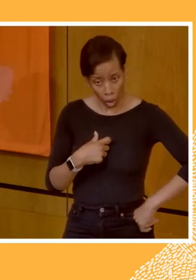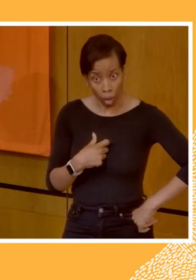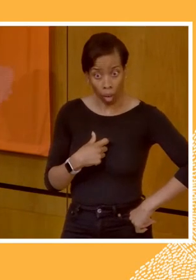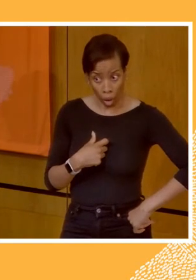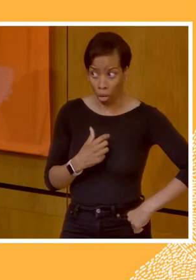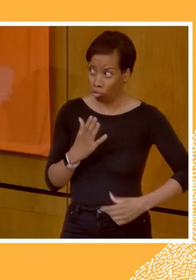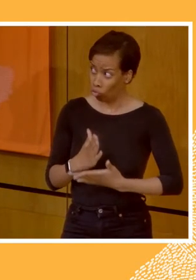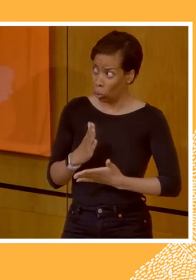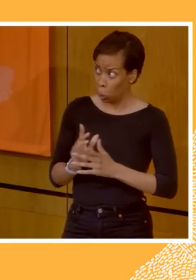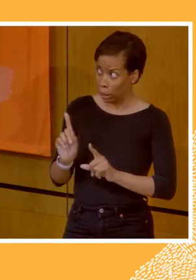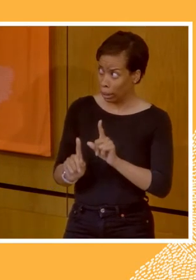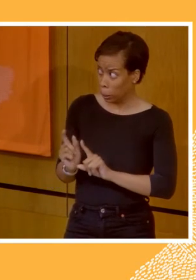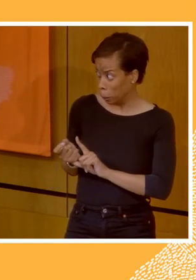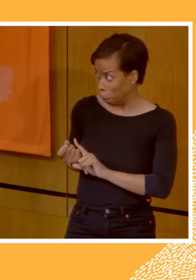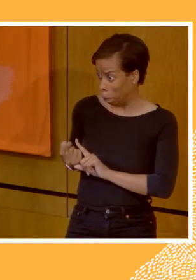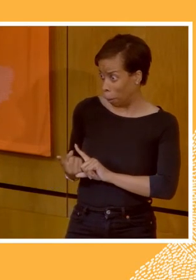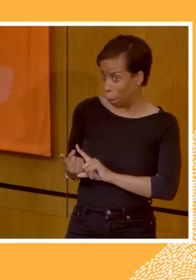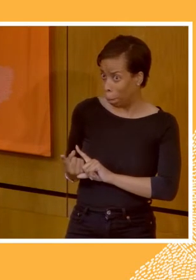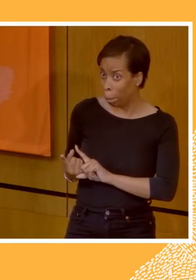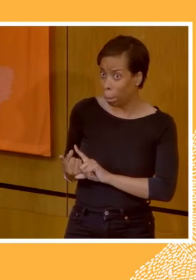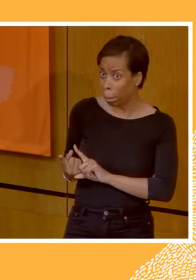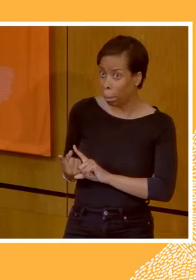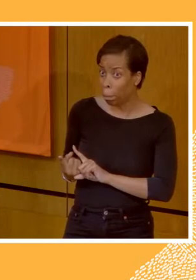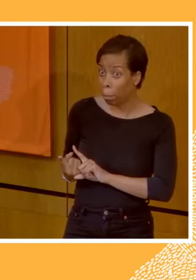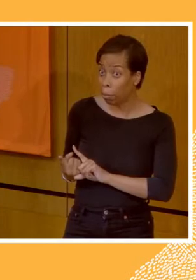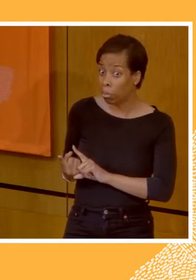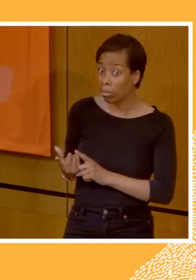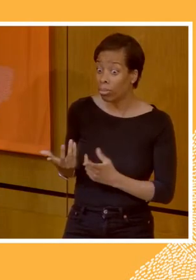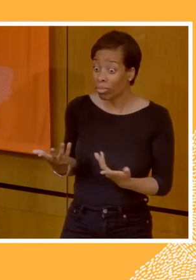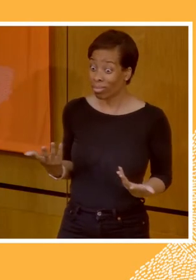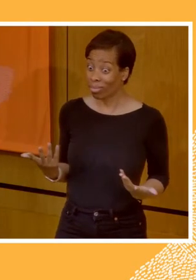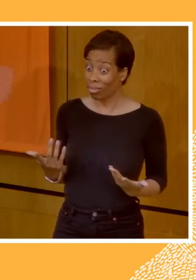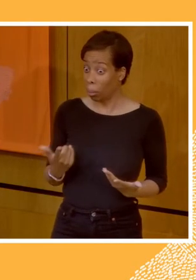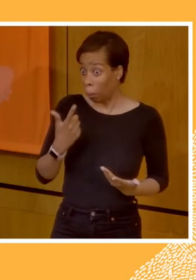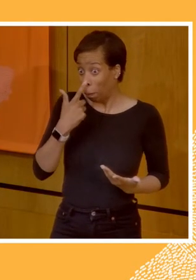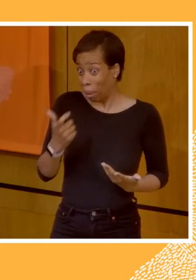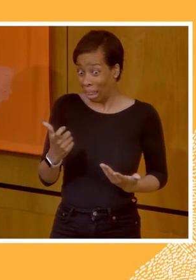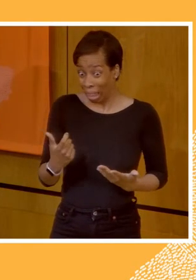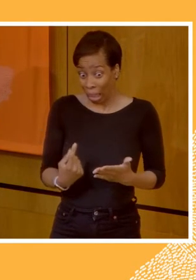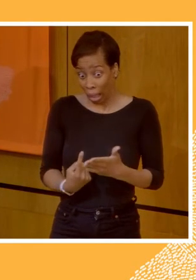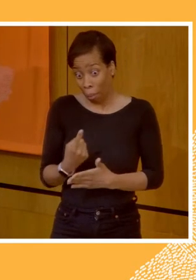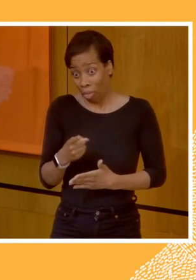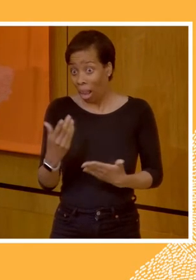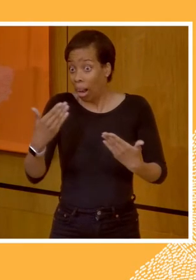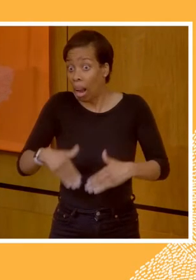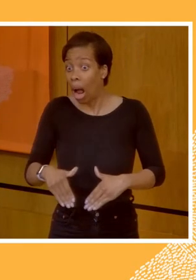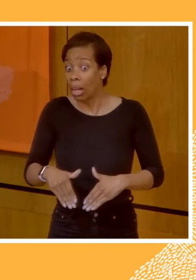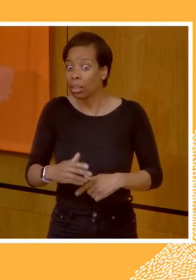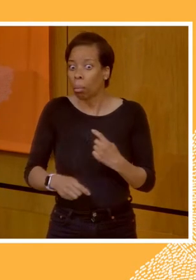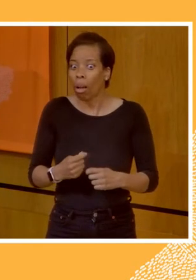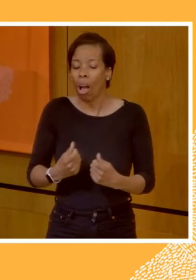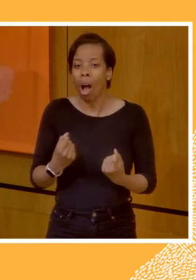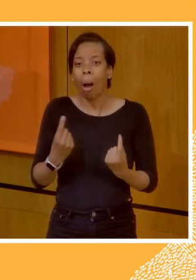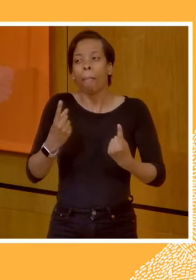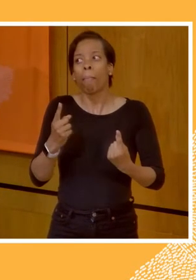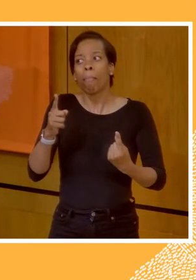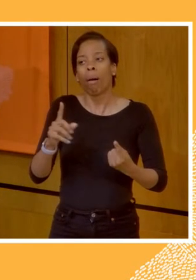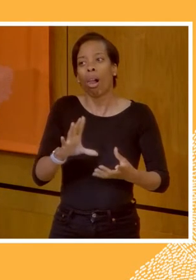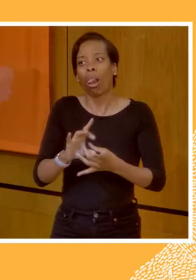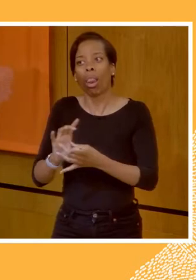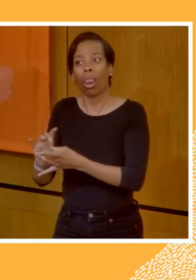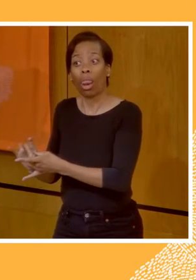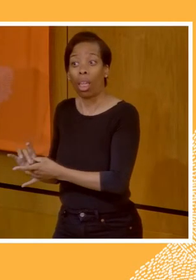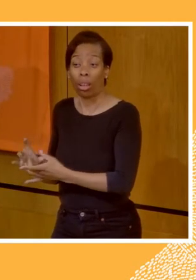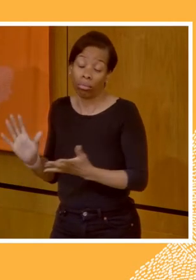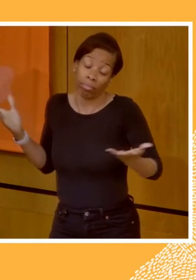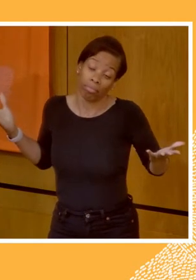couldn't have predicted. It was just there because it happened to be there. It happened to be there that night. And that's what we